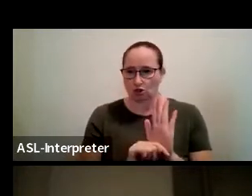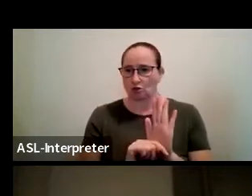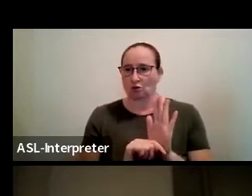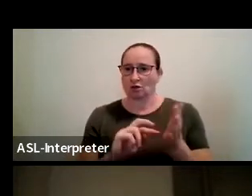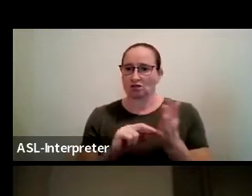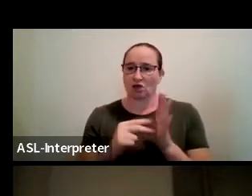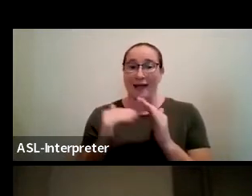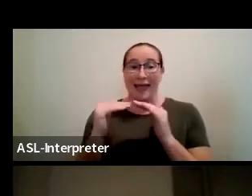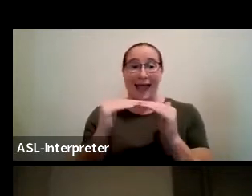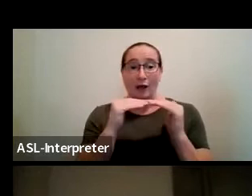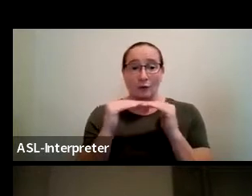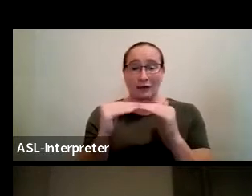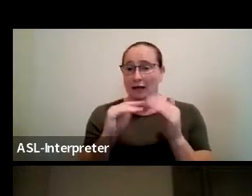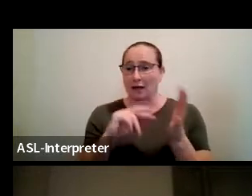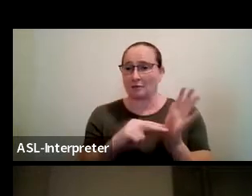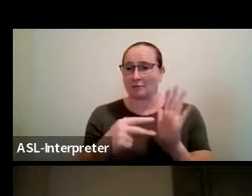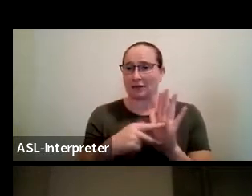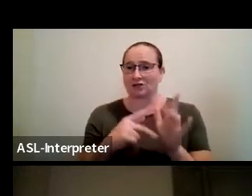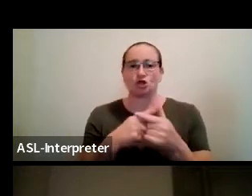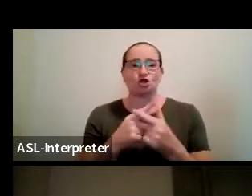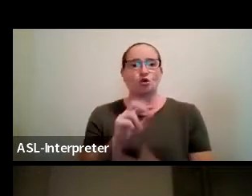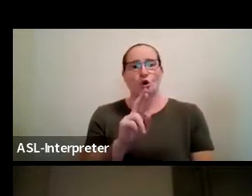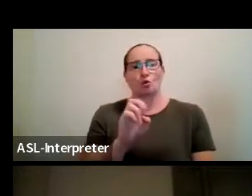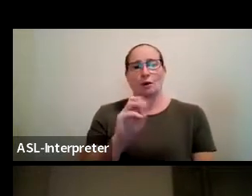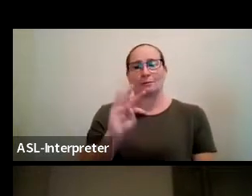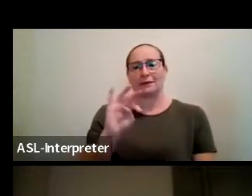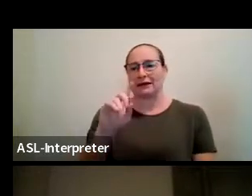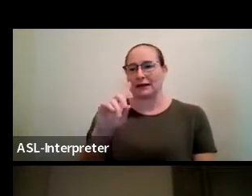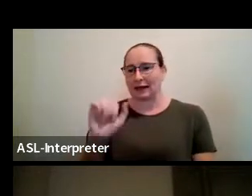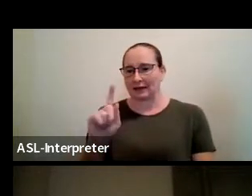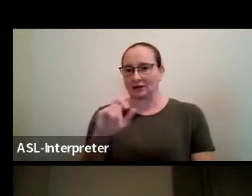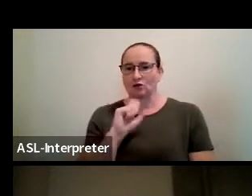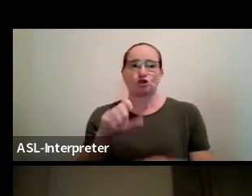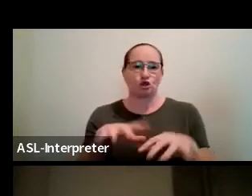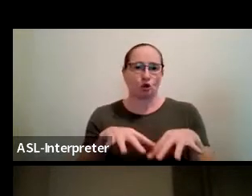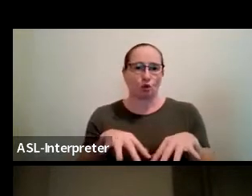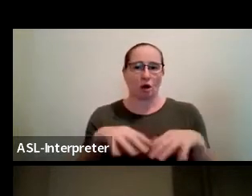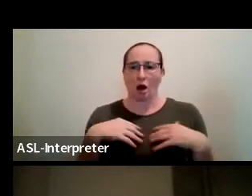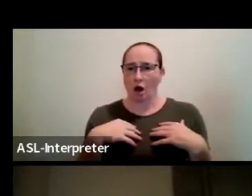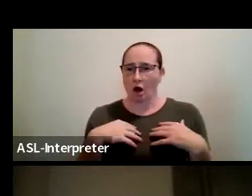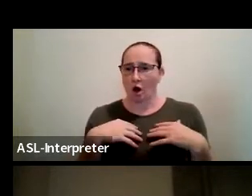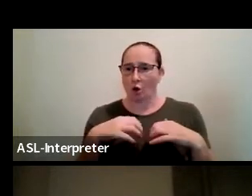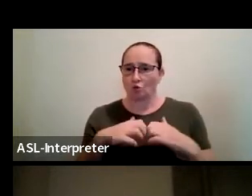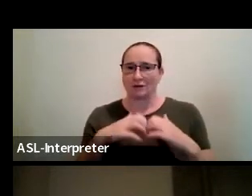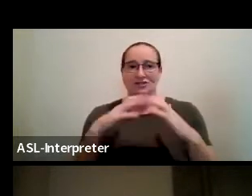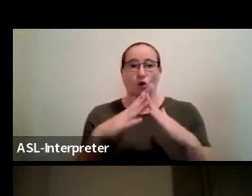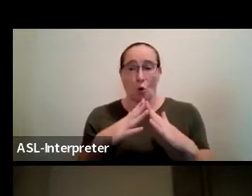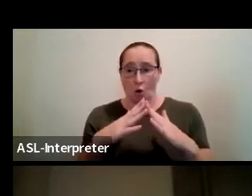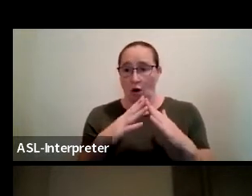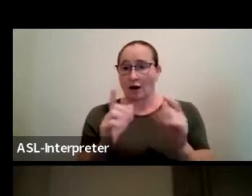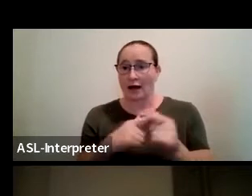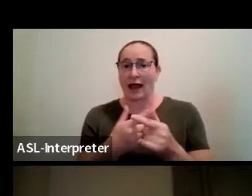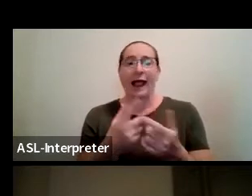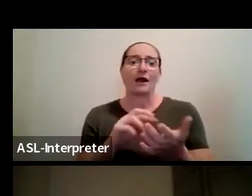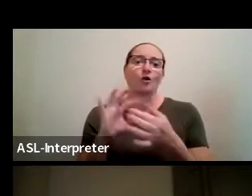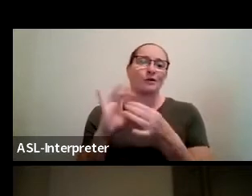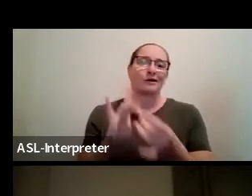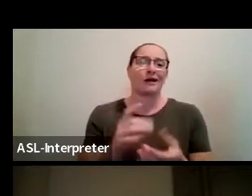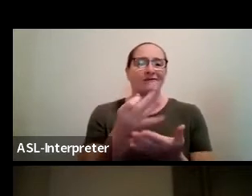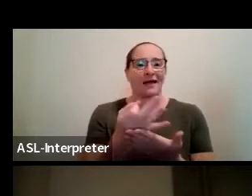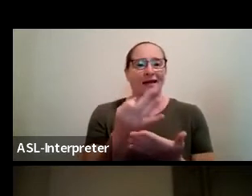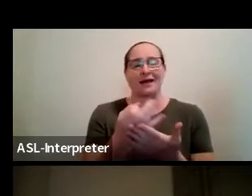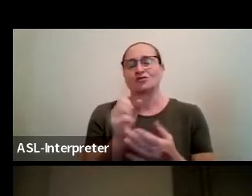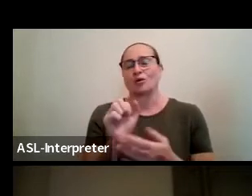terms of equity, that means to remediate. That means to restore, and typically that occurs through financial or other